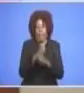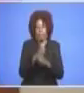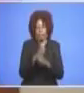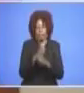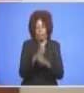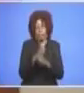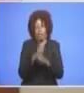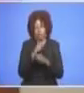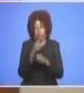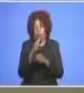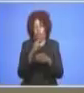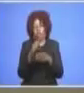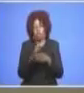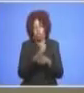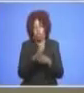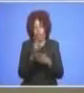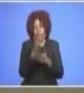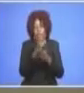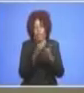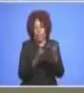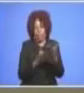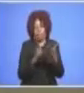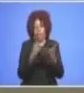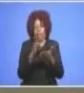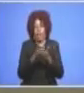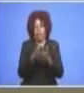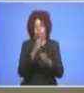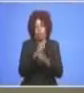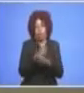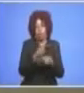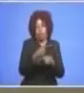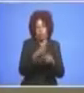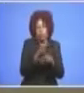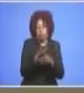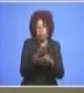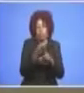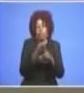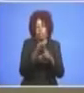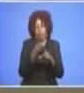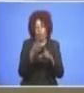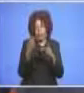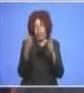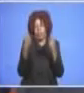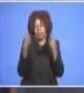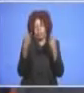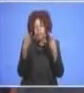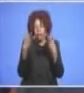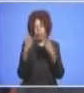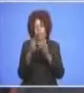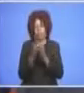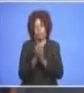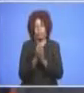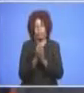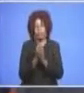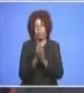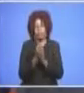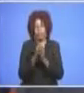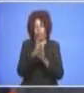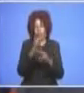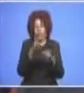not formally trained as an artist. She says the work produced is from divine inspiration. I don't sit down and